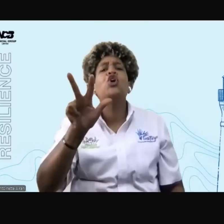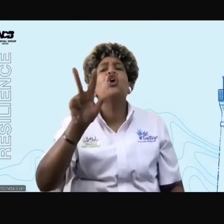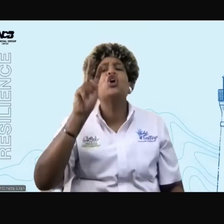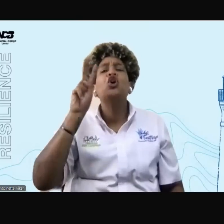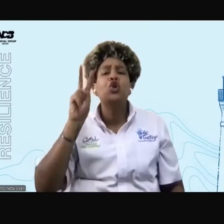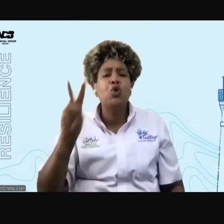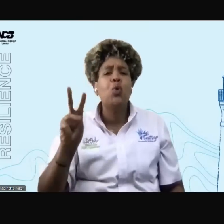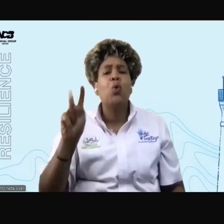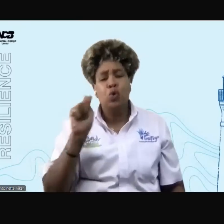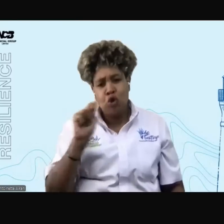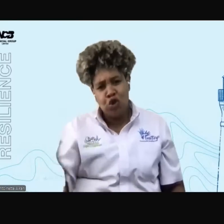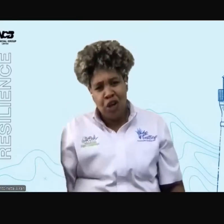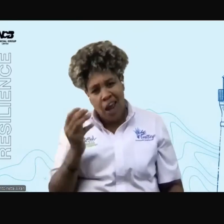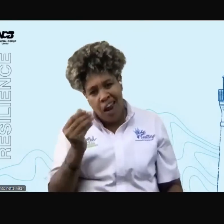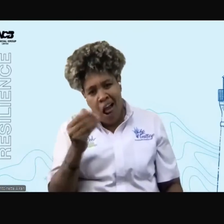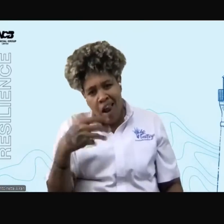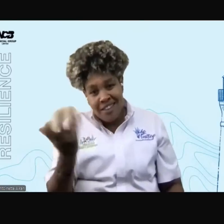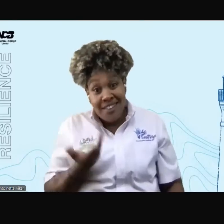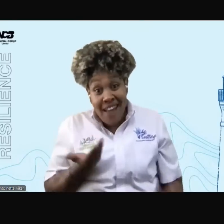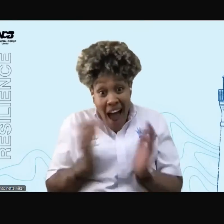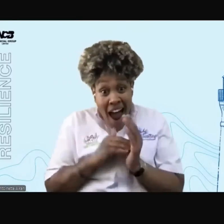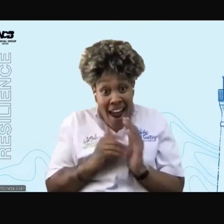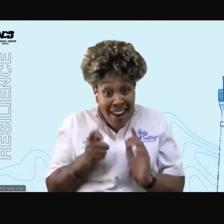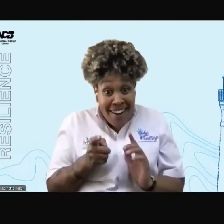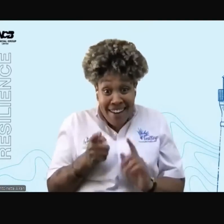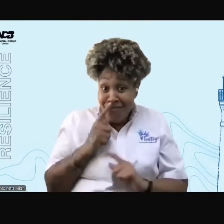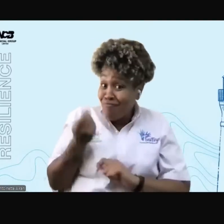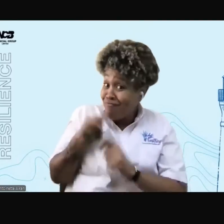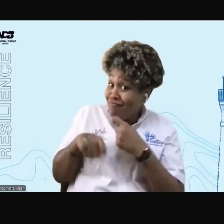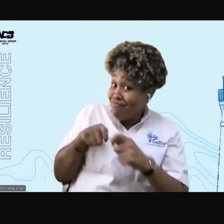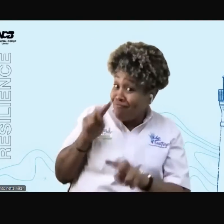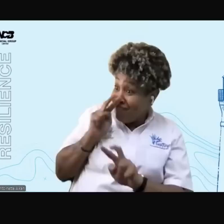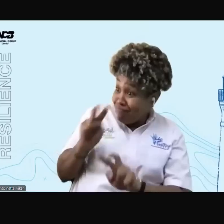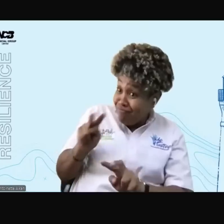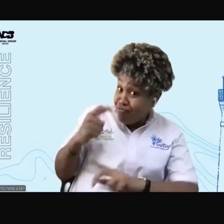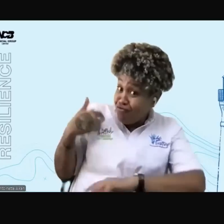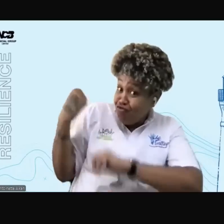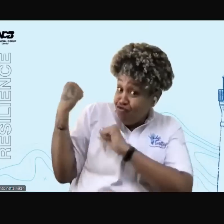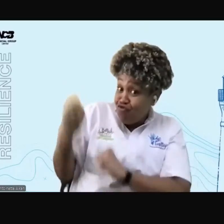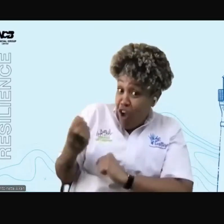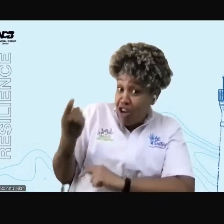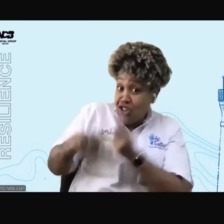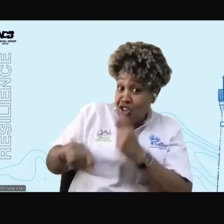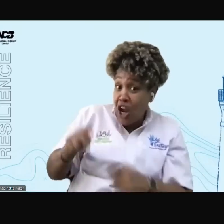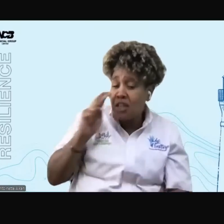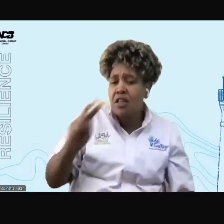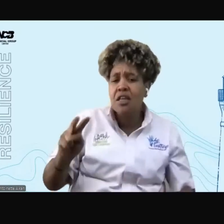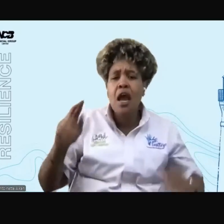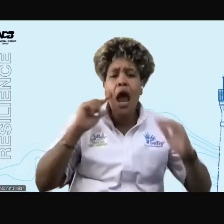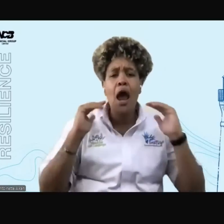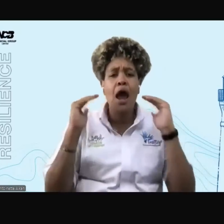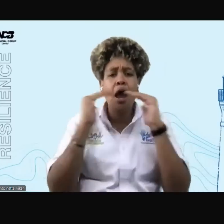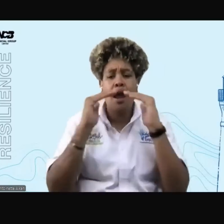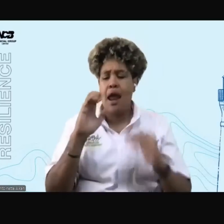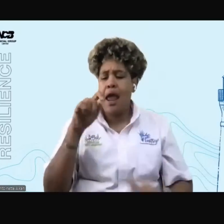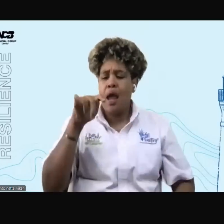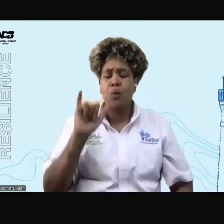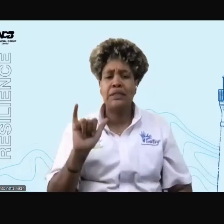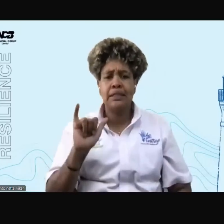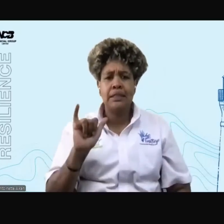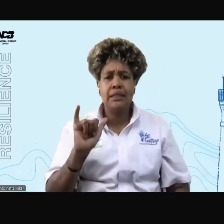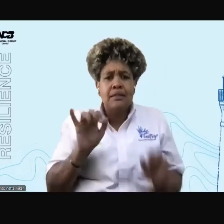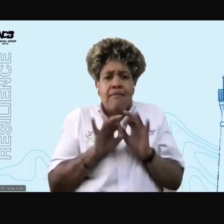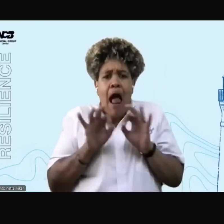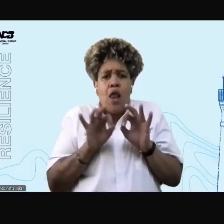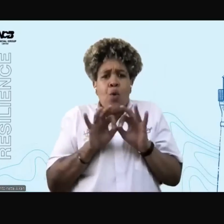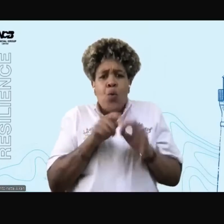$2.32 trillion. Again, is that the evidence of a strong turnaround? Equity went